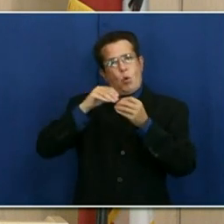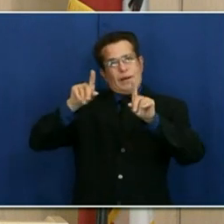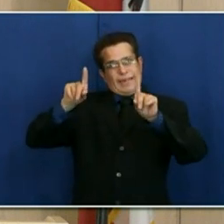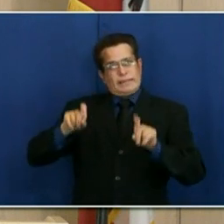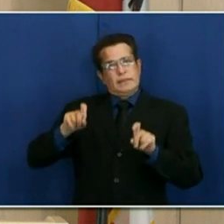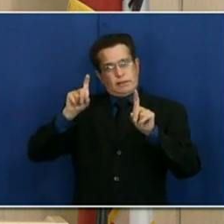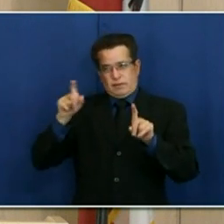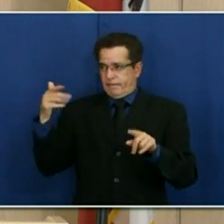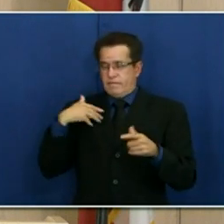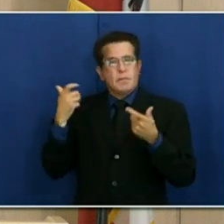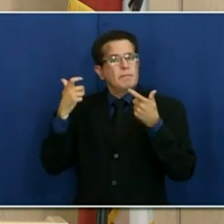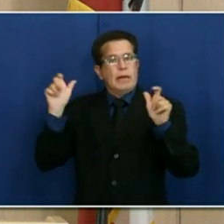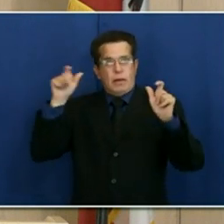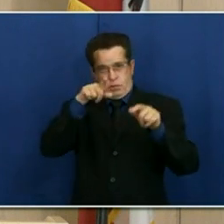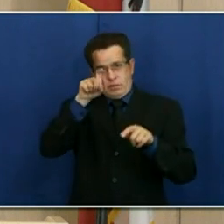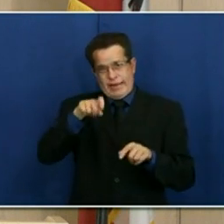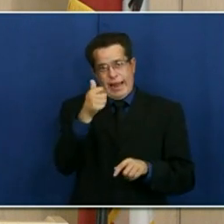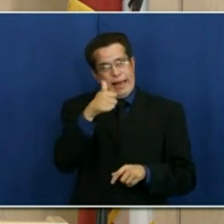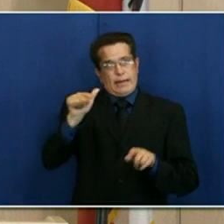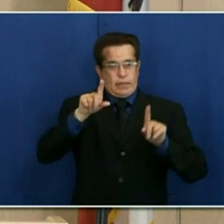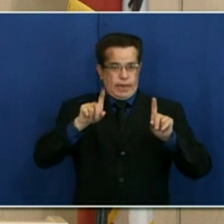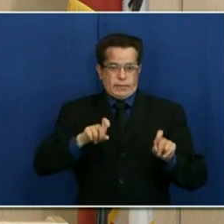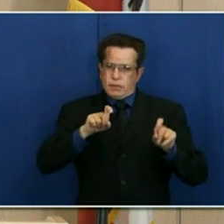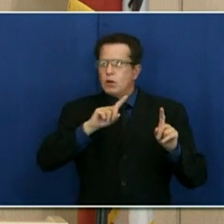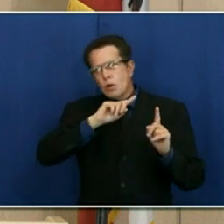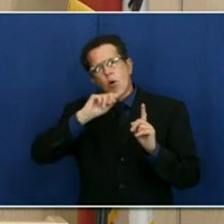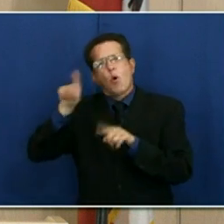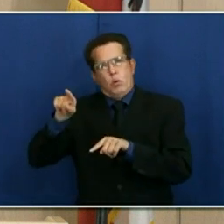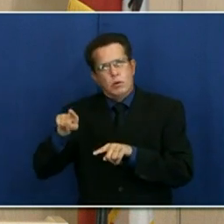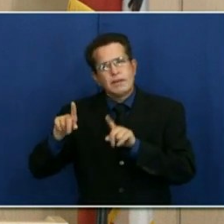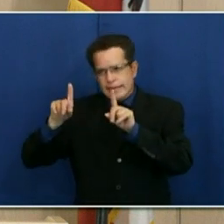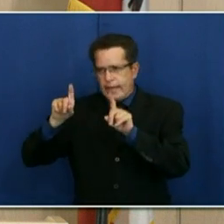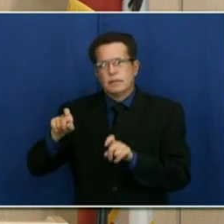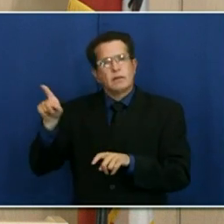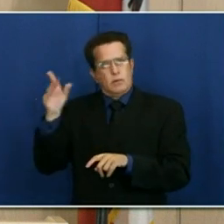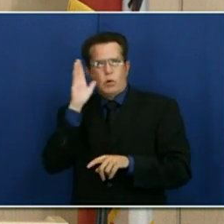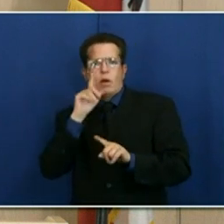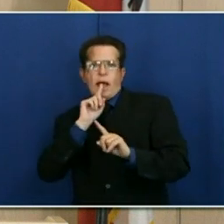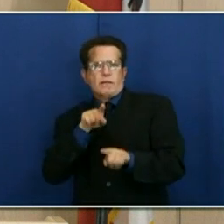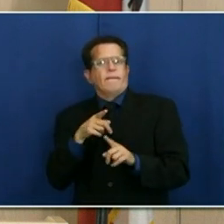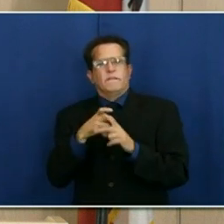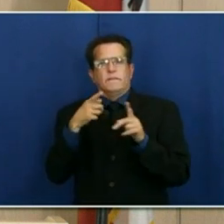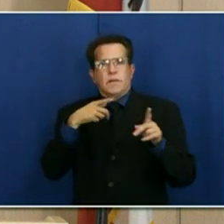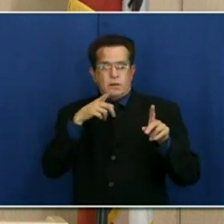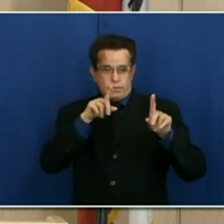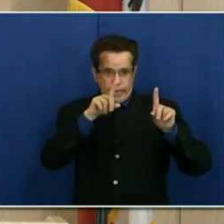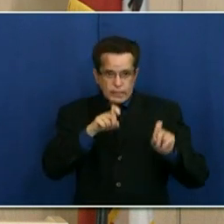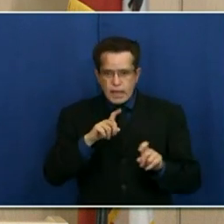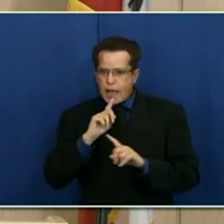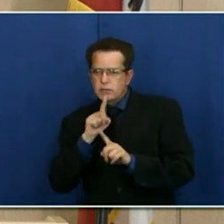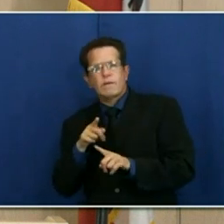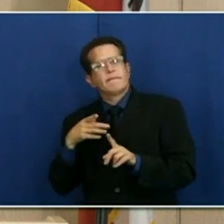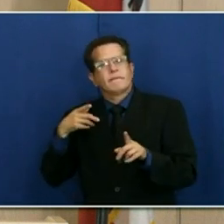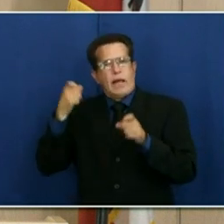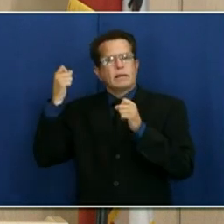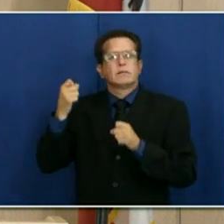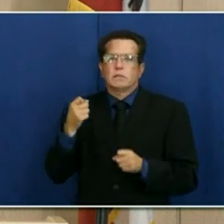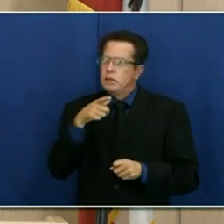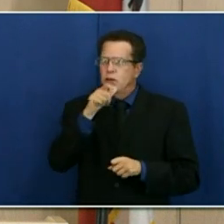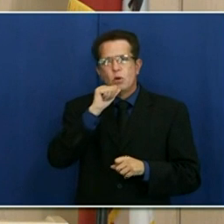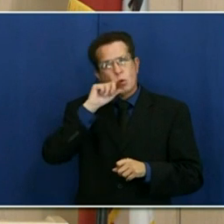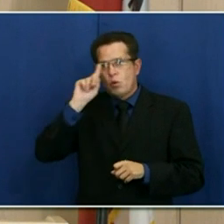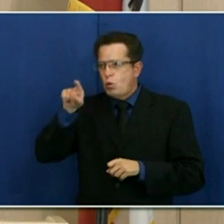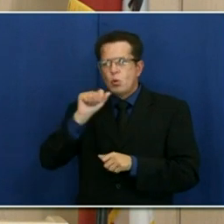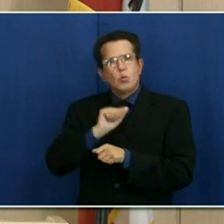symptoms, please go to one of our testing sites and get tested. Turnaround time is very quick. If you feel sick, please do not go to work, get a test,